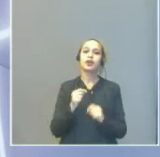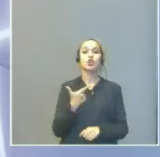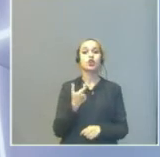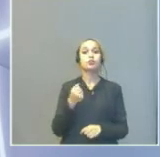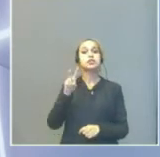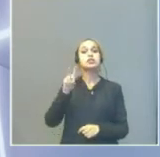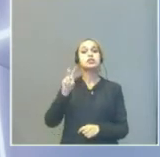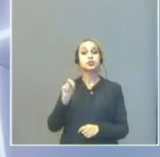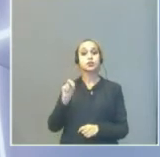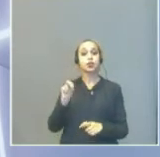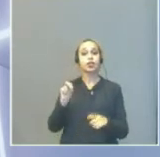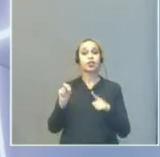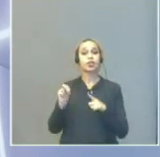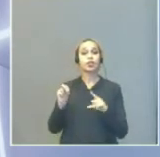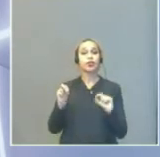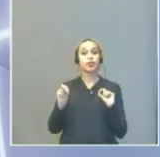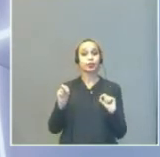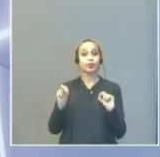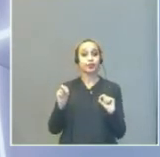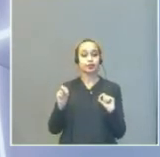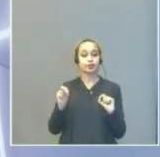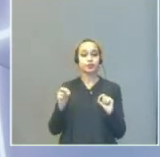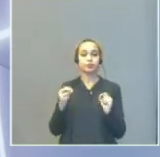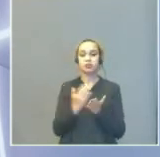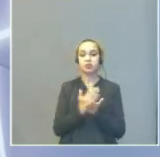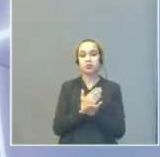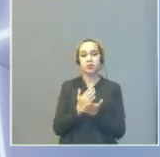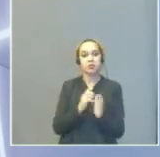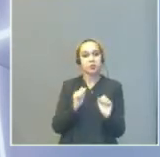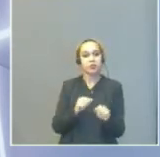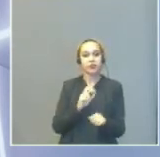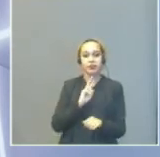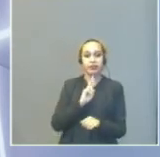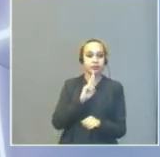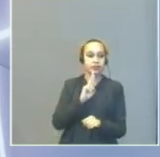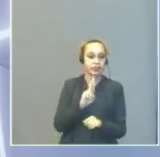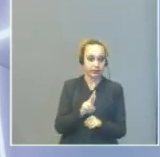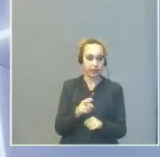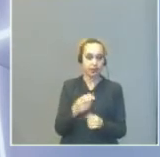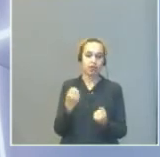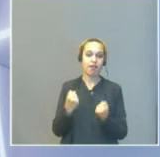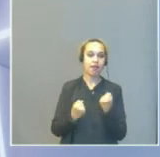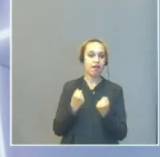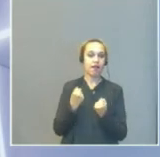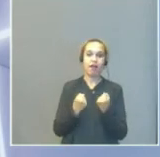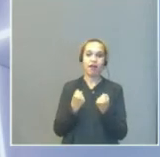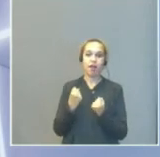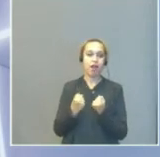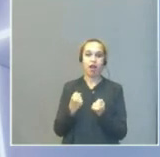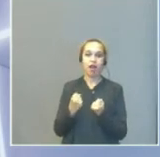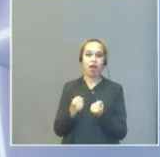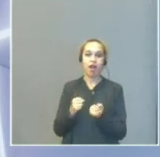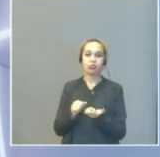Some of us might name flying cars, reusable rocket ships,